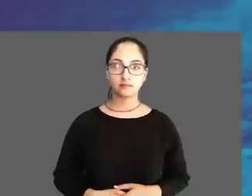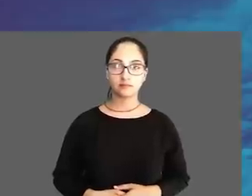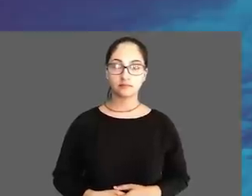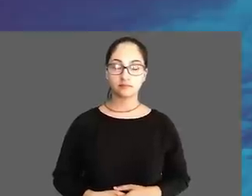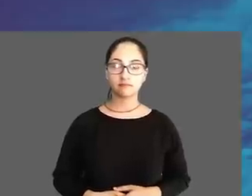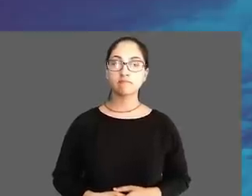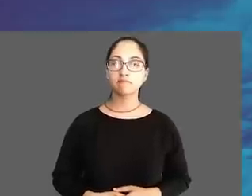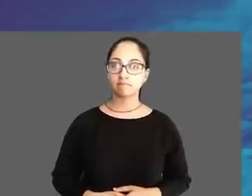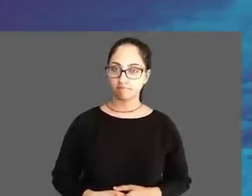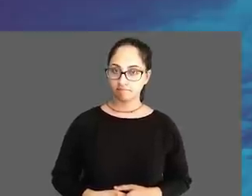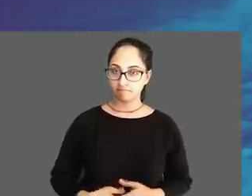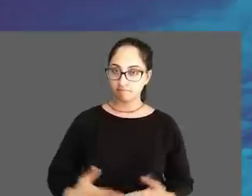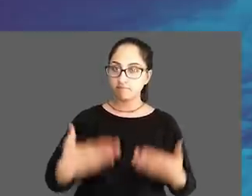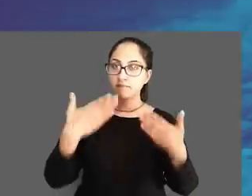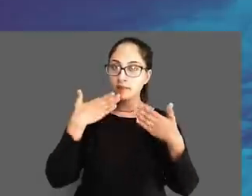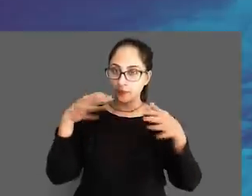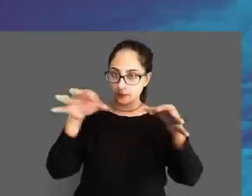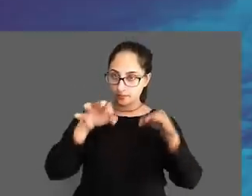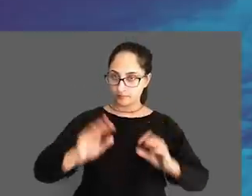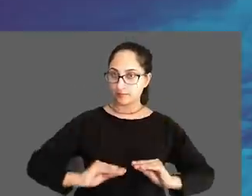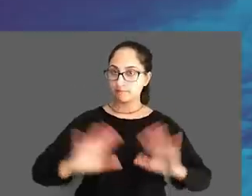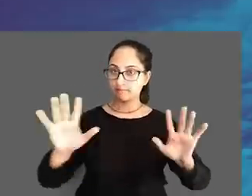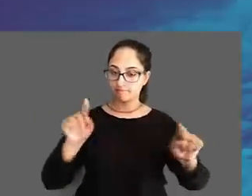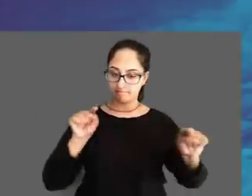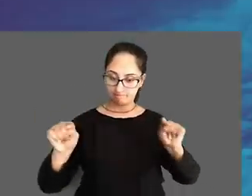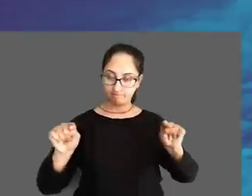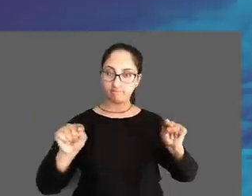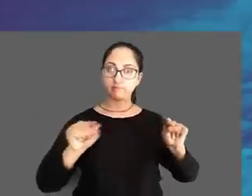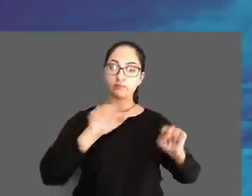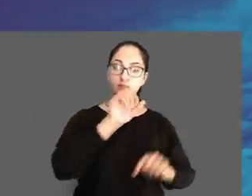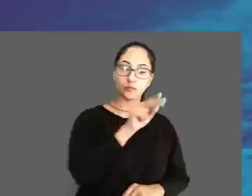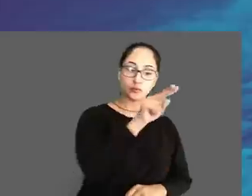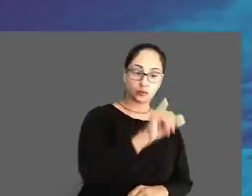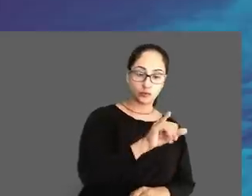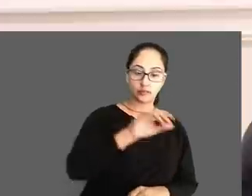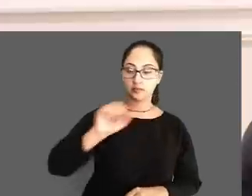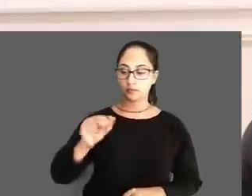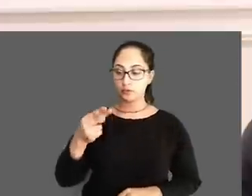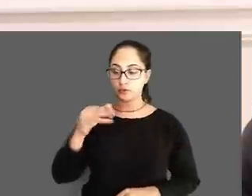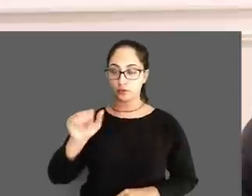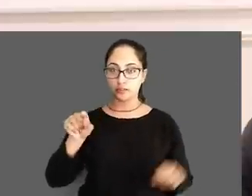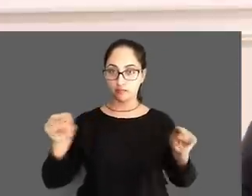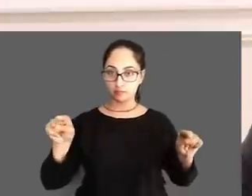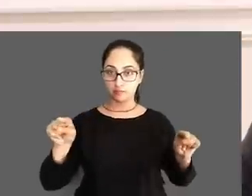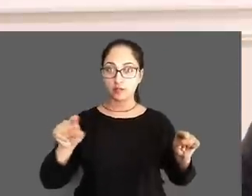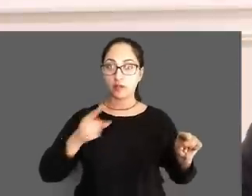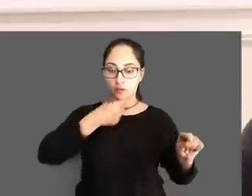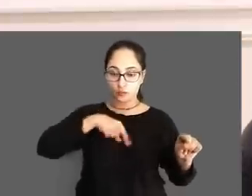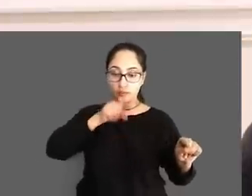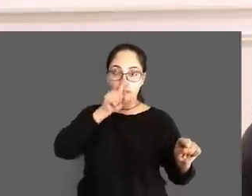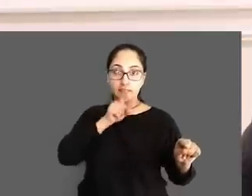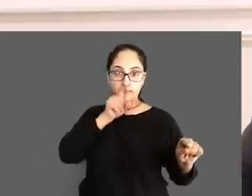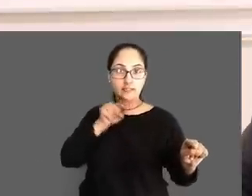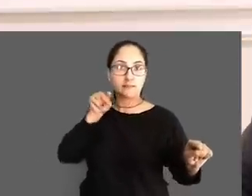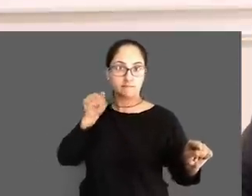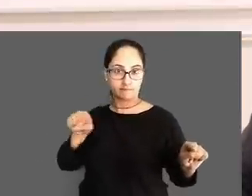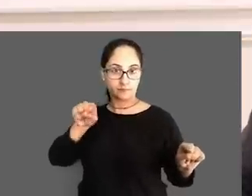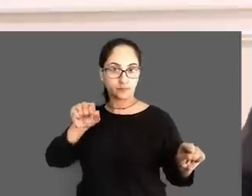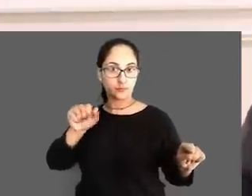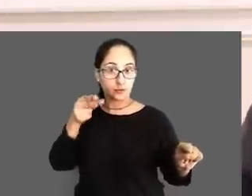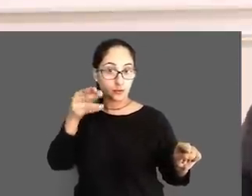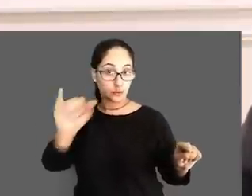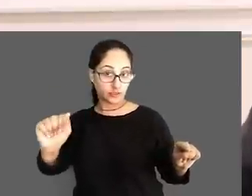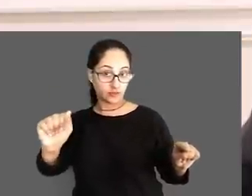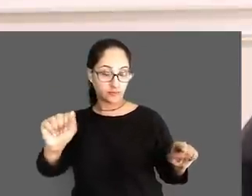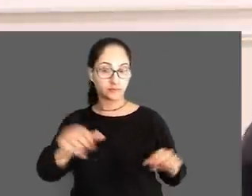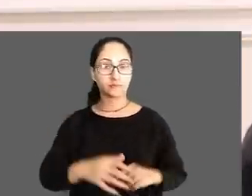understand that differentiation and that we are Shia Ismaili Muslims. Yeah, exactly. Ismailis